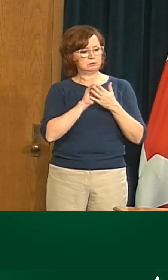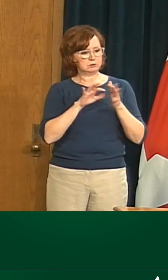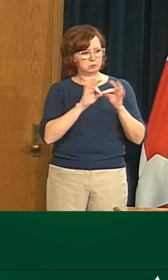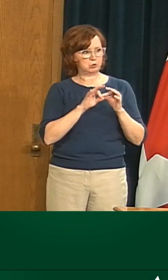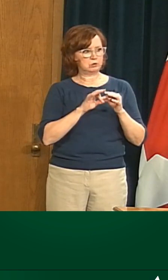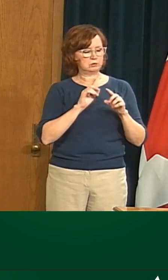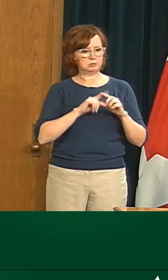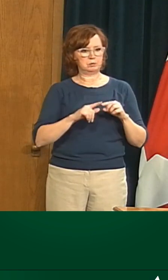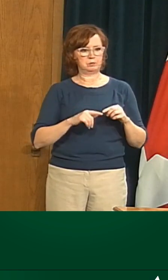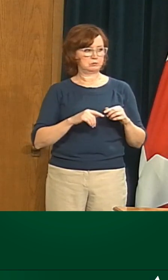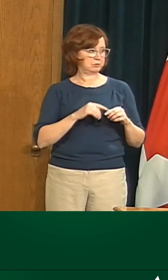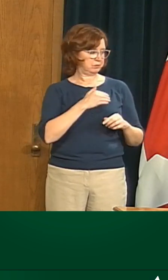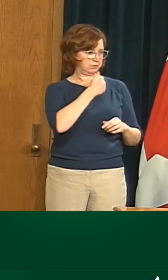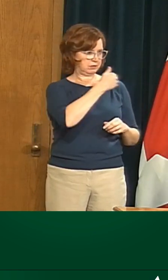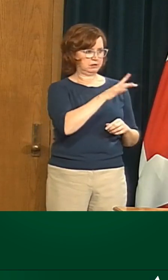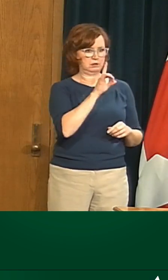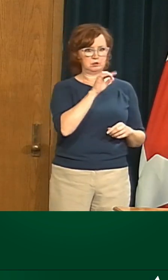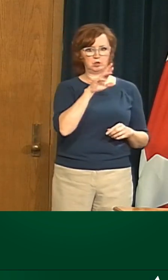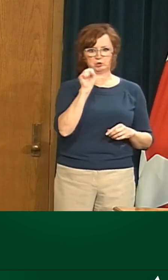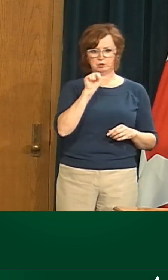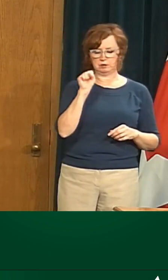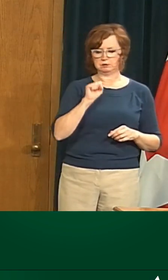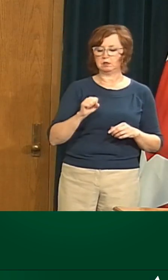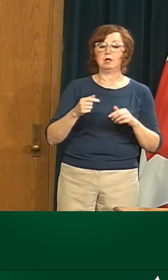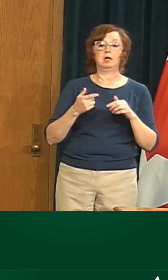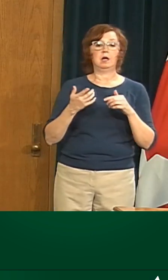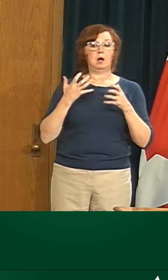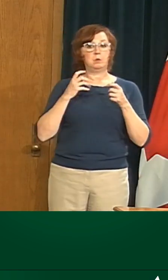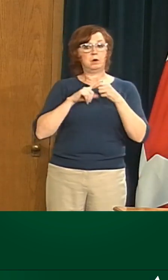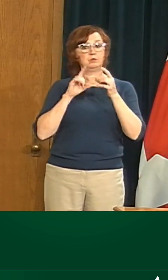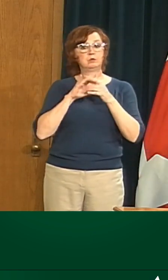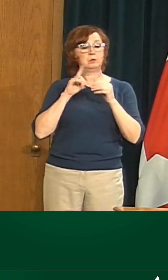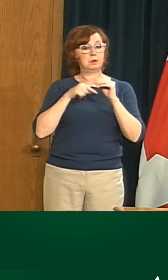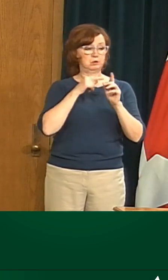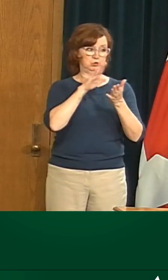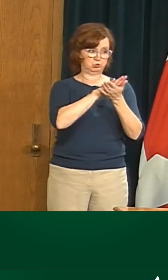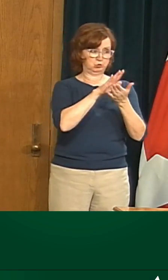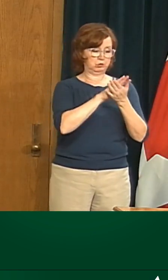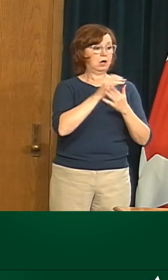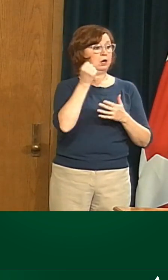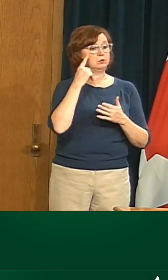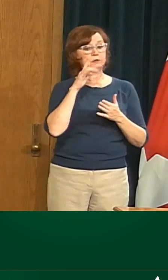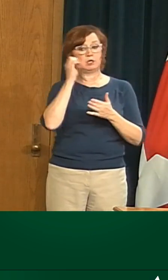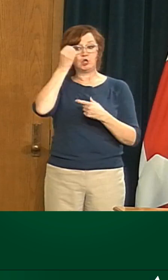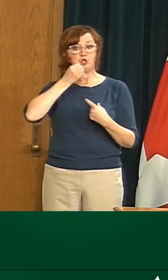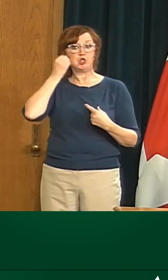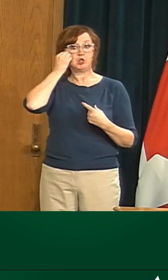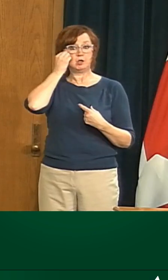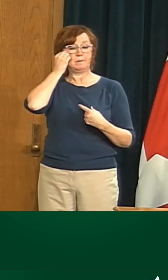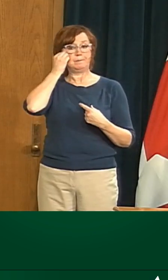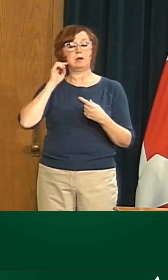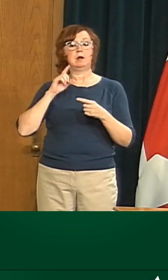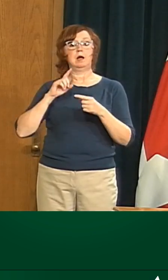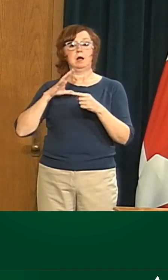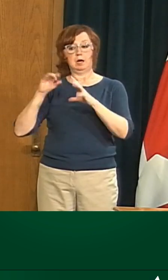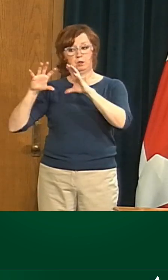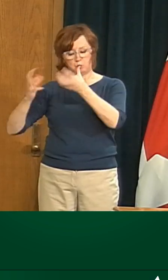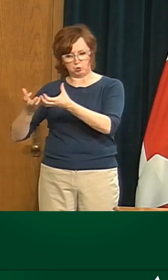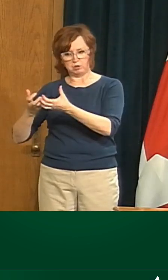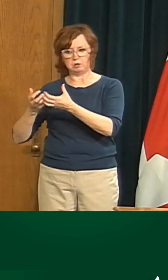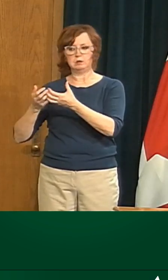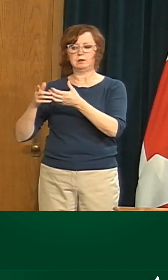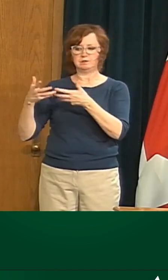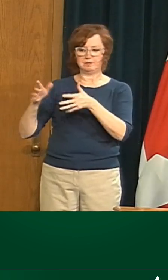maybe I'll just make one comment on the schools and Lake as well, where some countries in Europe and other parts of the world have cautiously